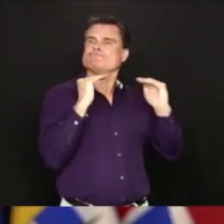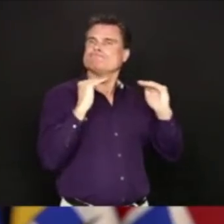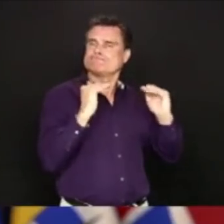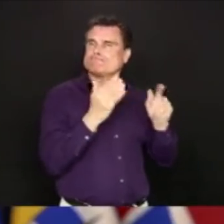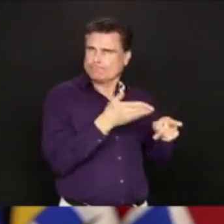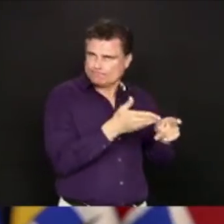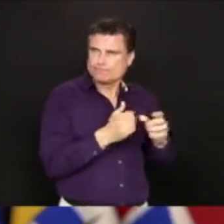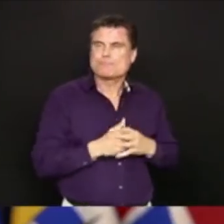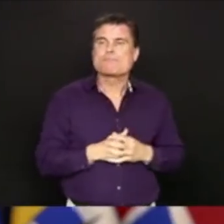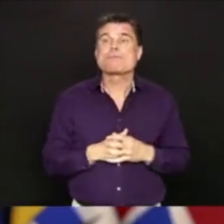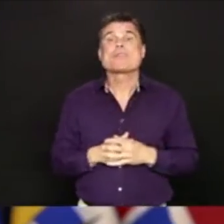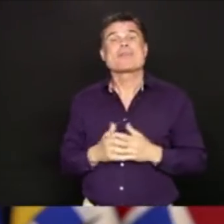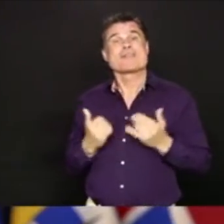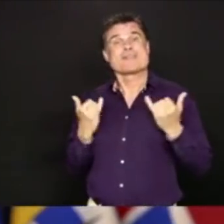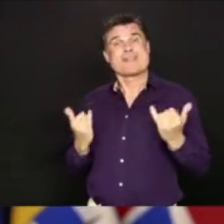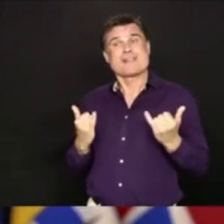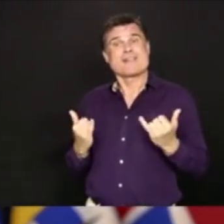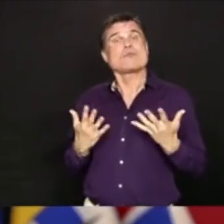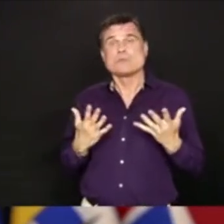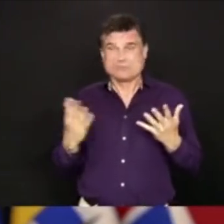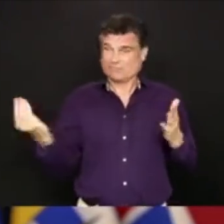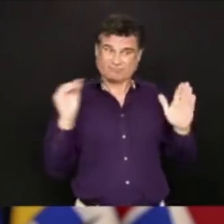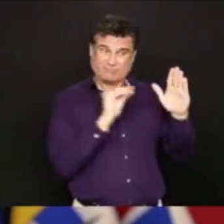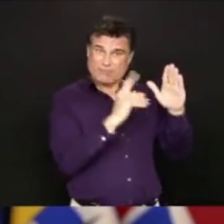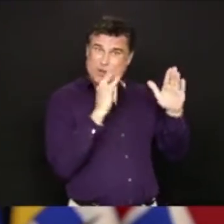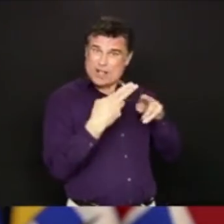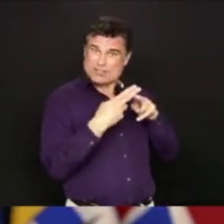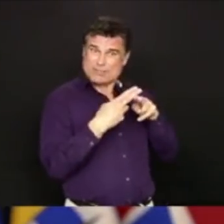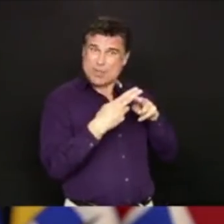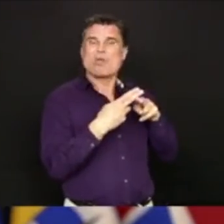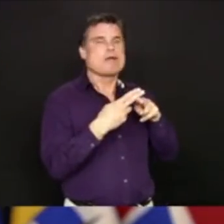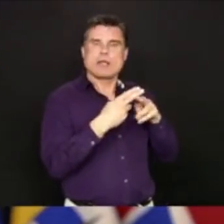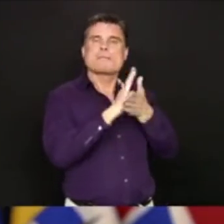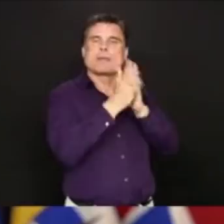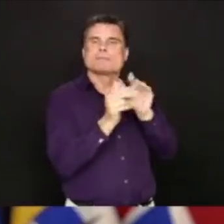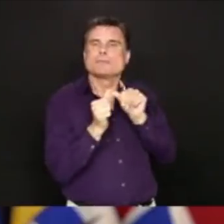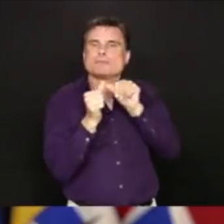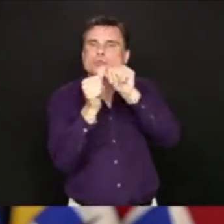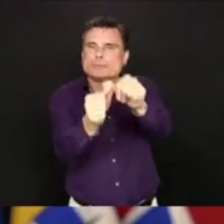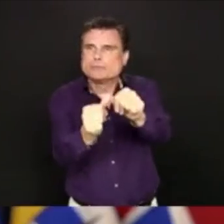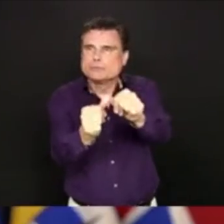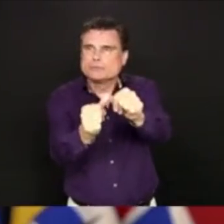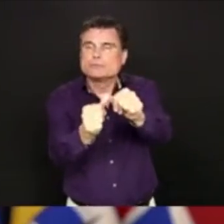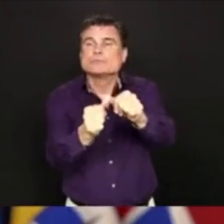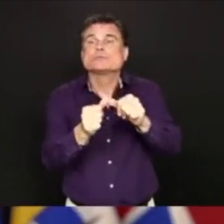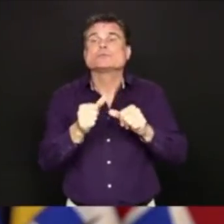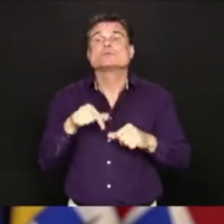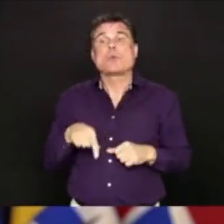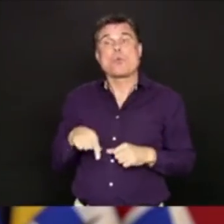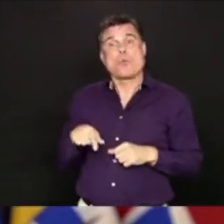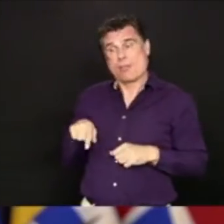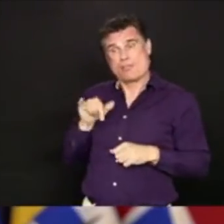health sector will be providing supports to our people in our communities going forward.